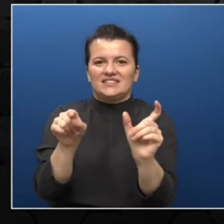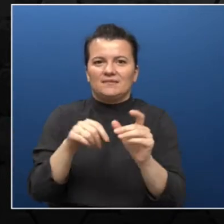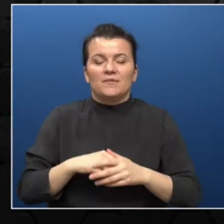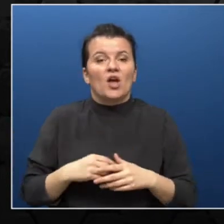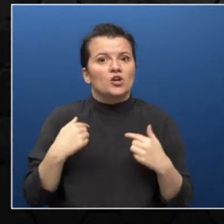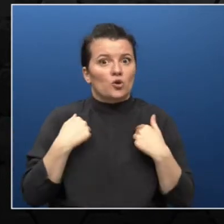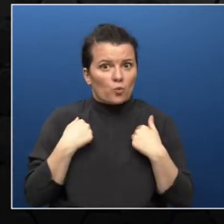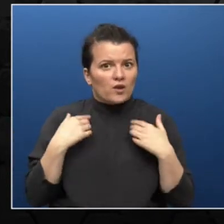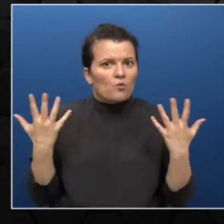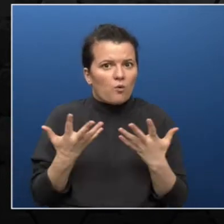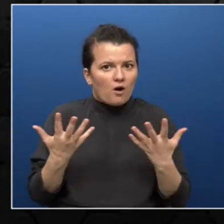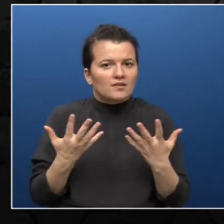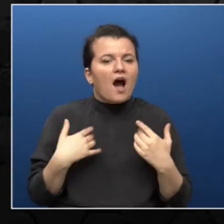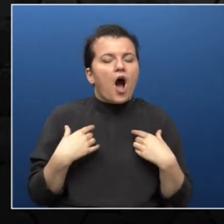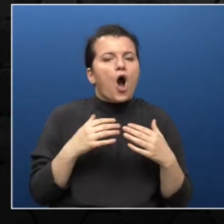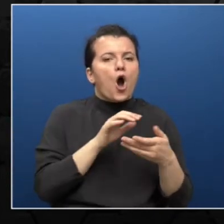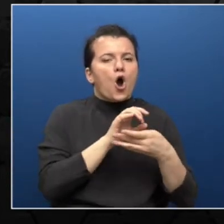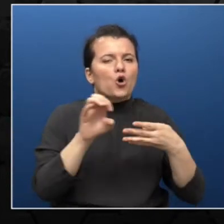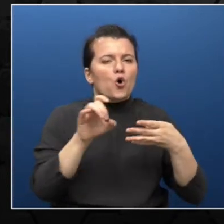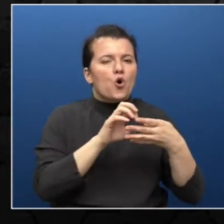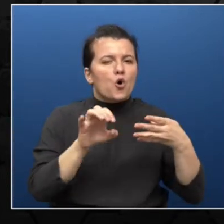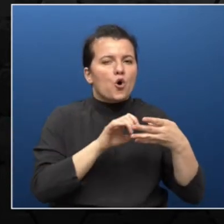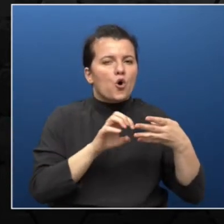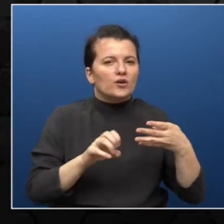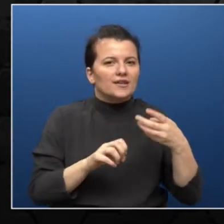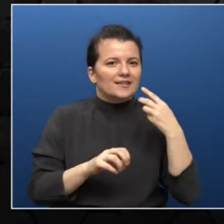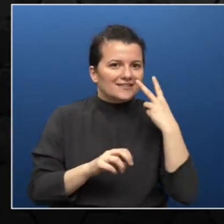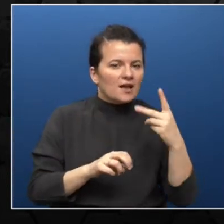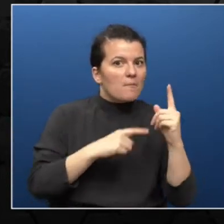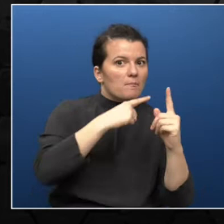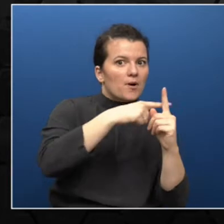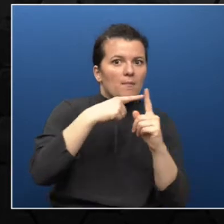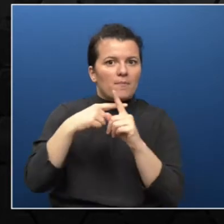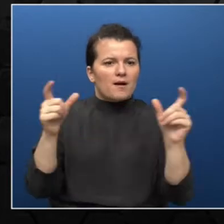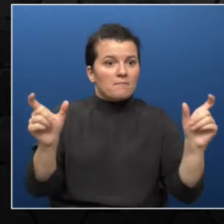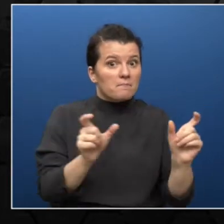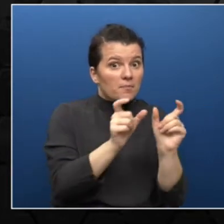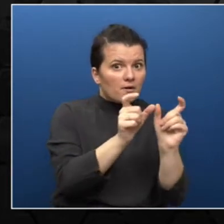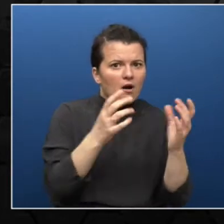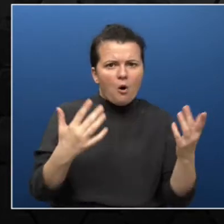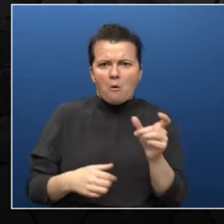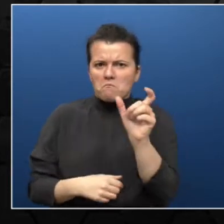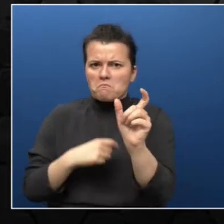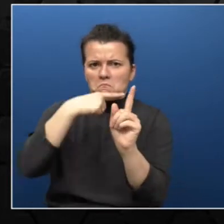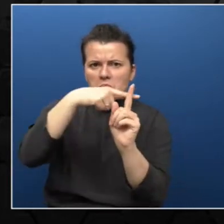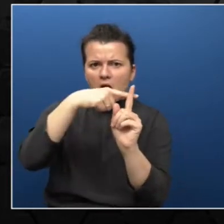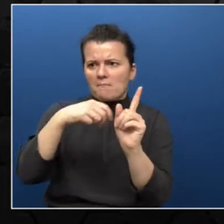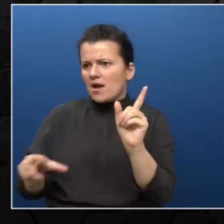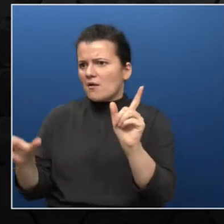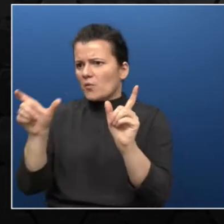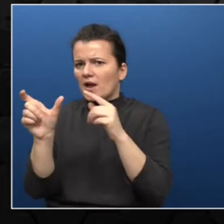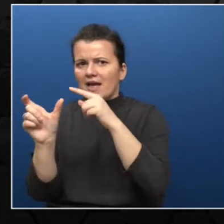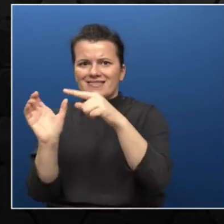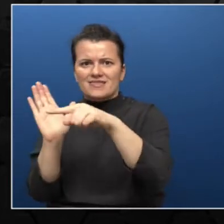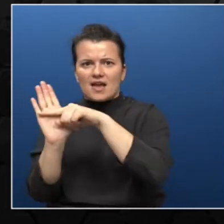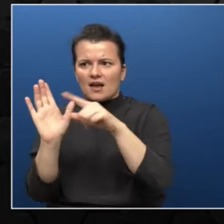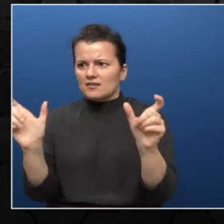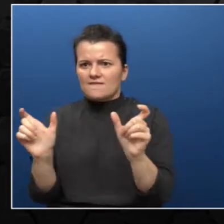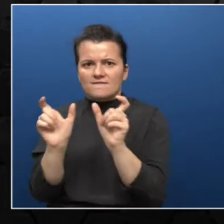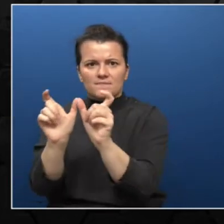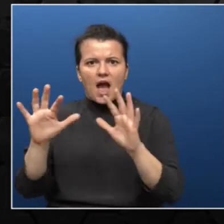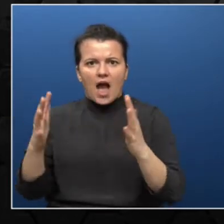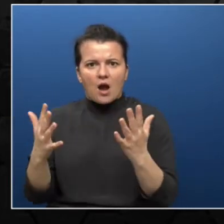the sentiment in a sentence or a text, how do we do it? So I'm going to be showing you how sentiment analysis